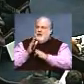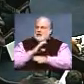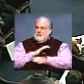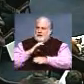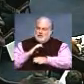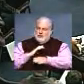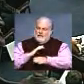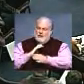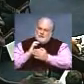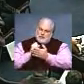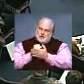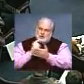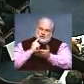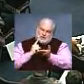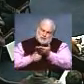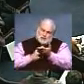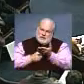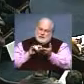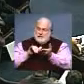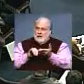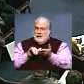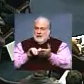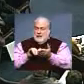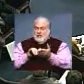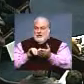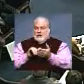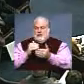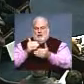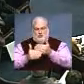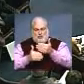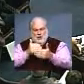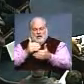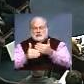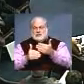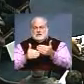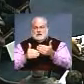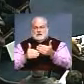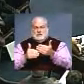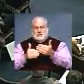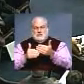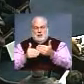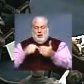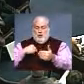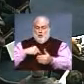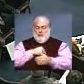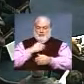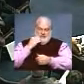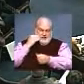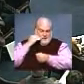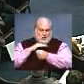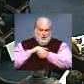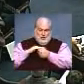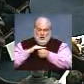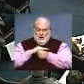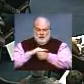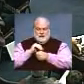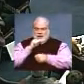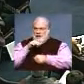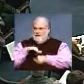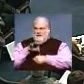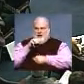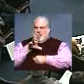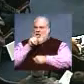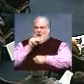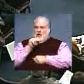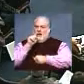can all have a chance to really address it, because one of the issues in this has been the process. We as a neighborhood, or as neighbors, didn't find out about it